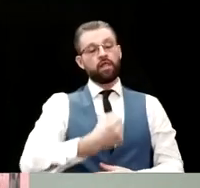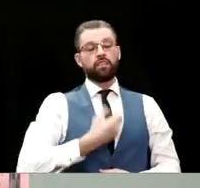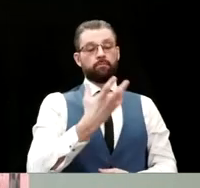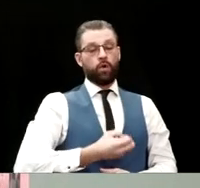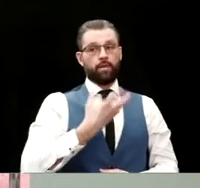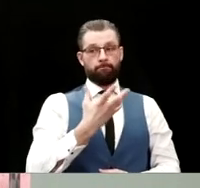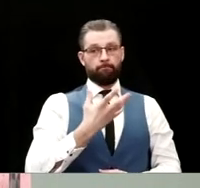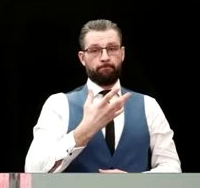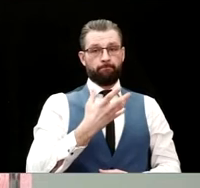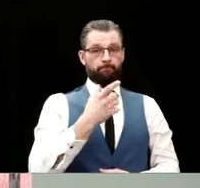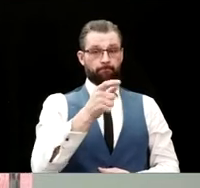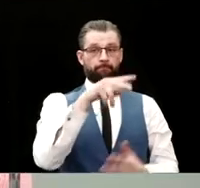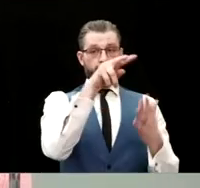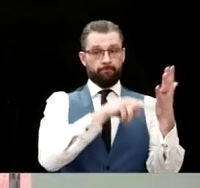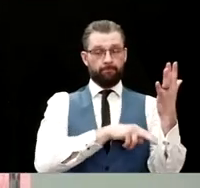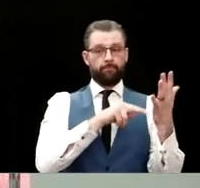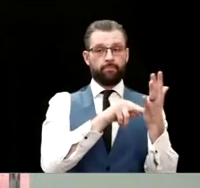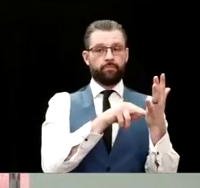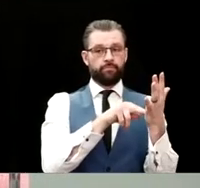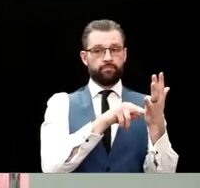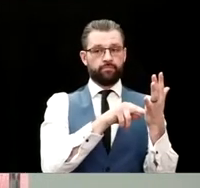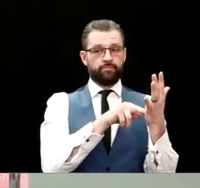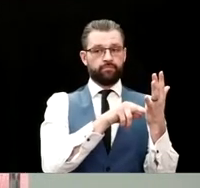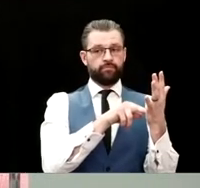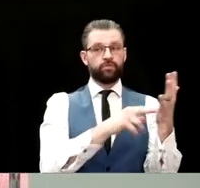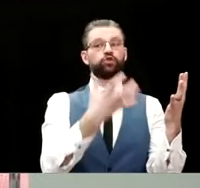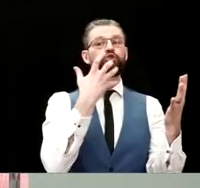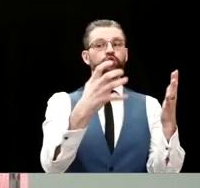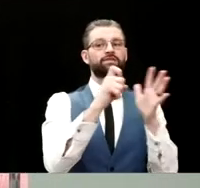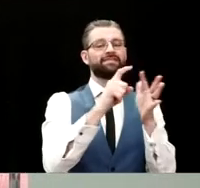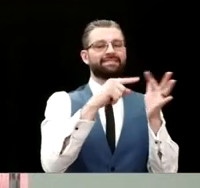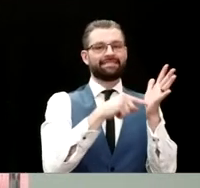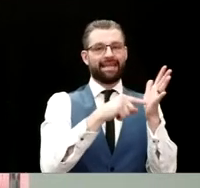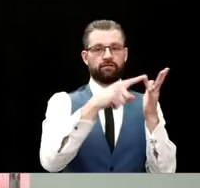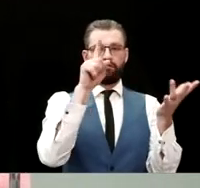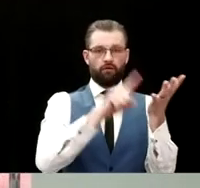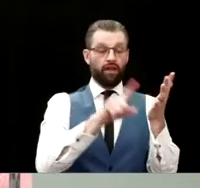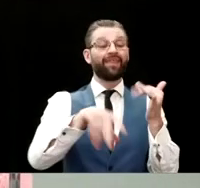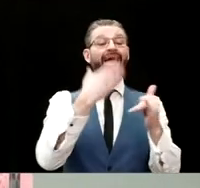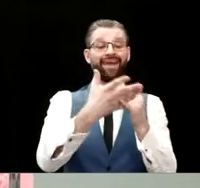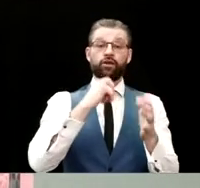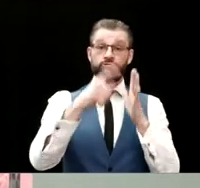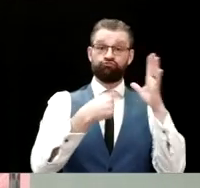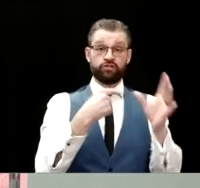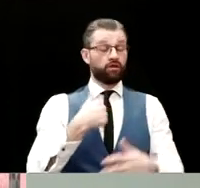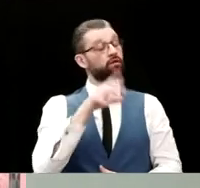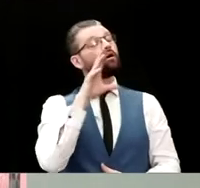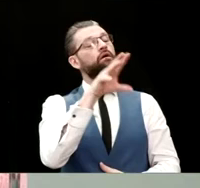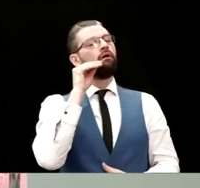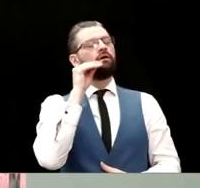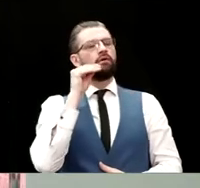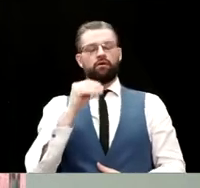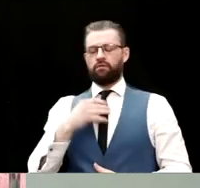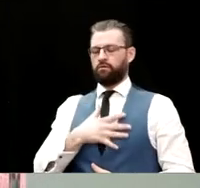The Jewish Shtetl, as part of the commemoration ceremony at the end of the project. This experience allowed